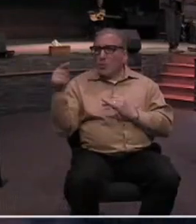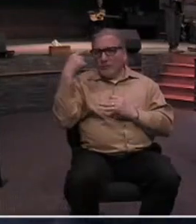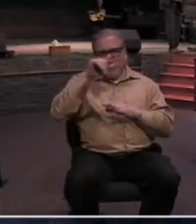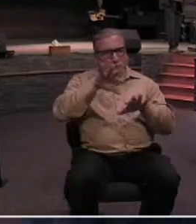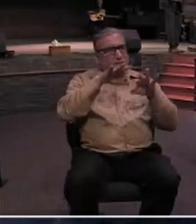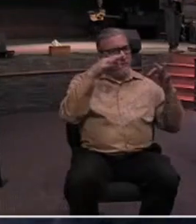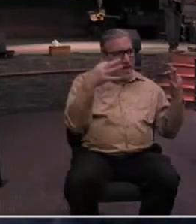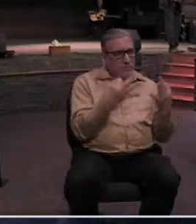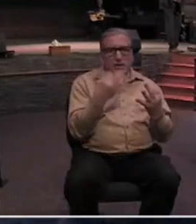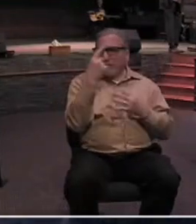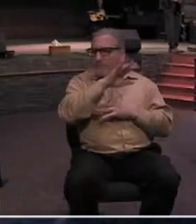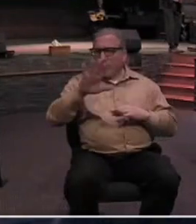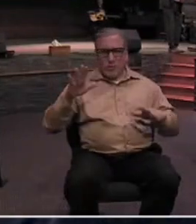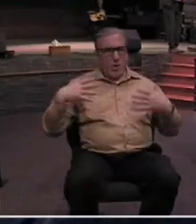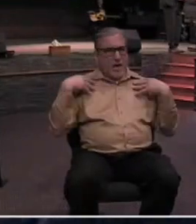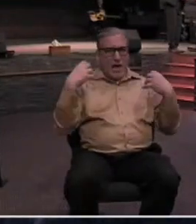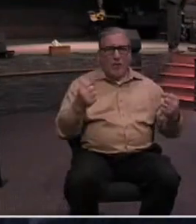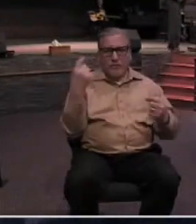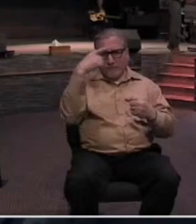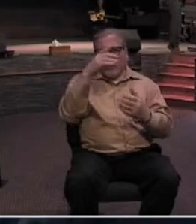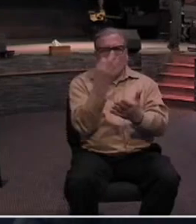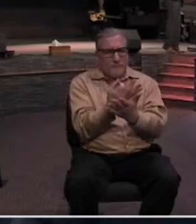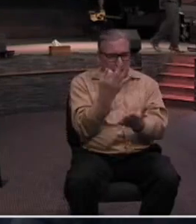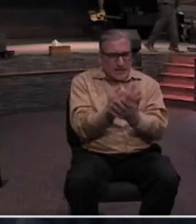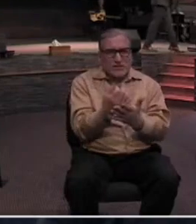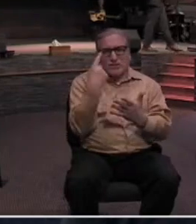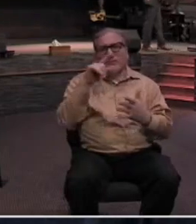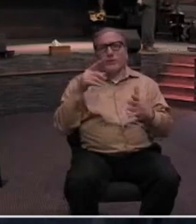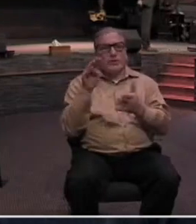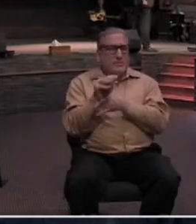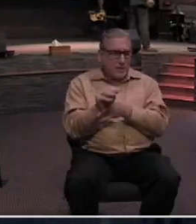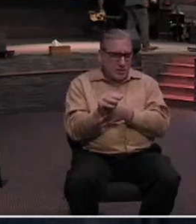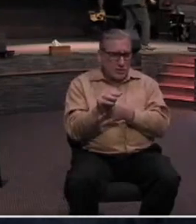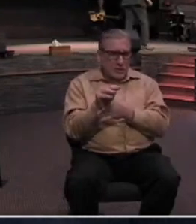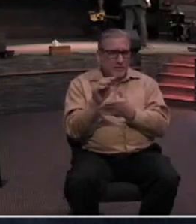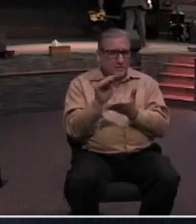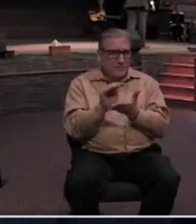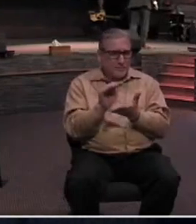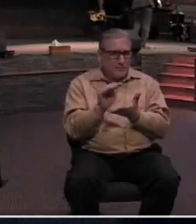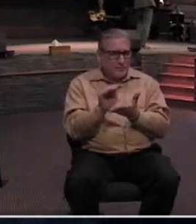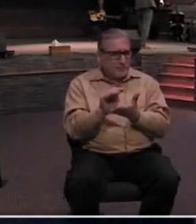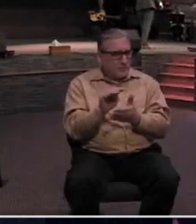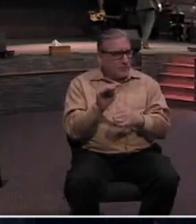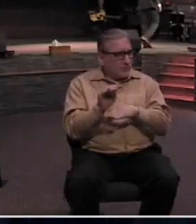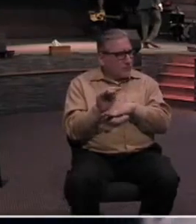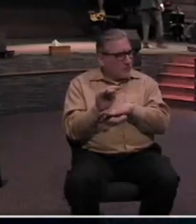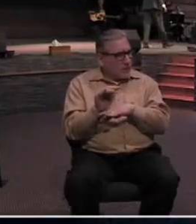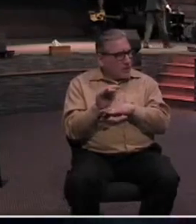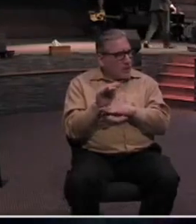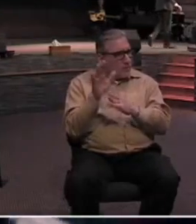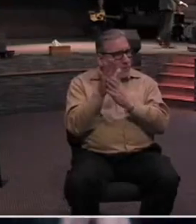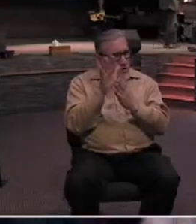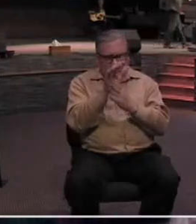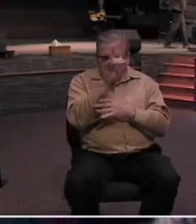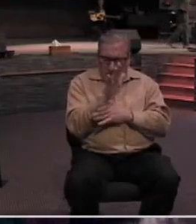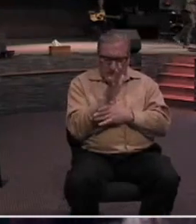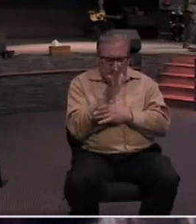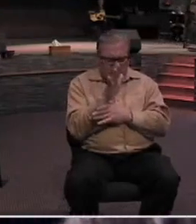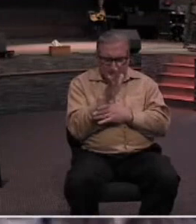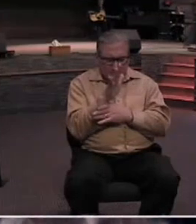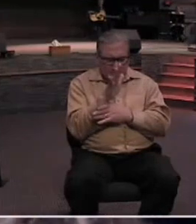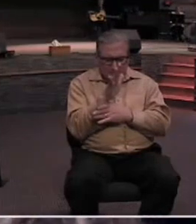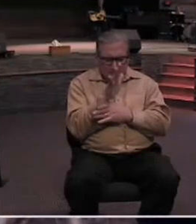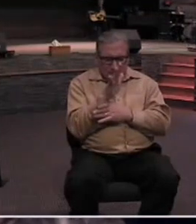your health, for your finances, for your ministry. Oh, praise God.